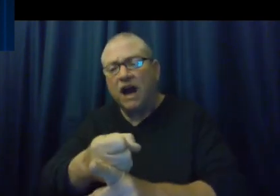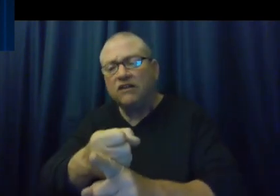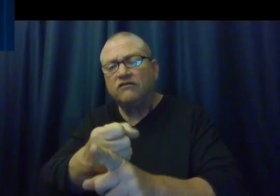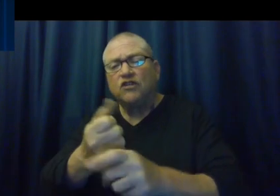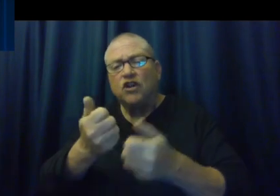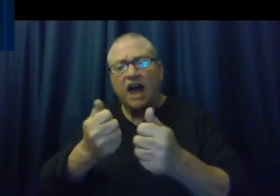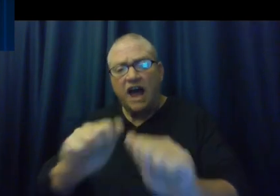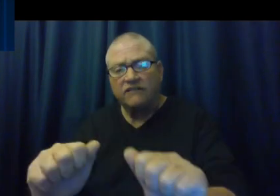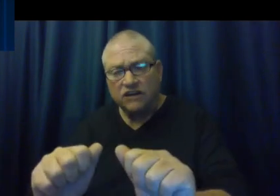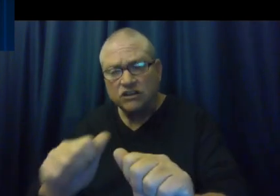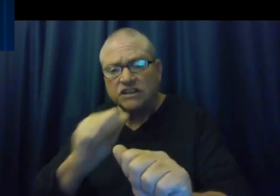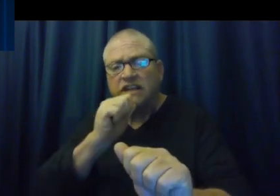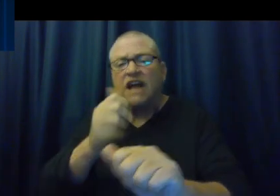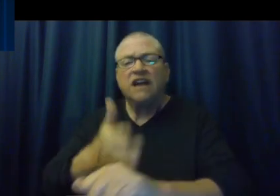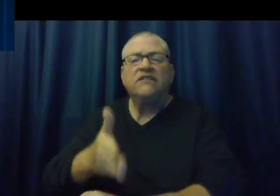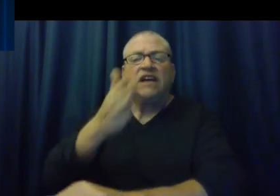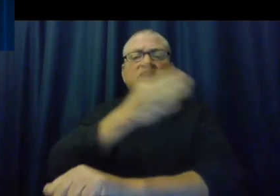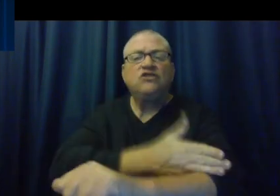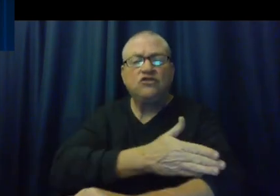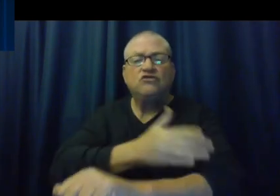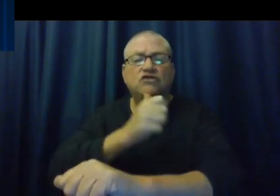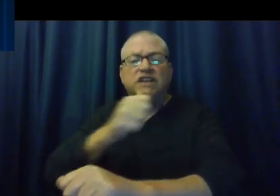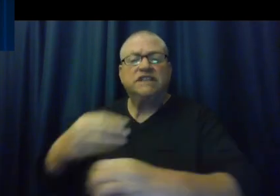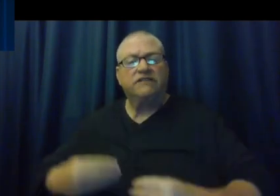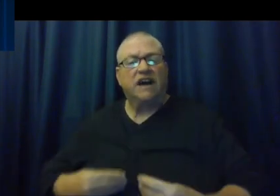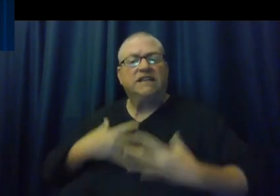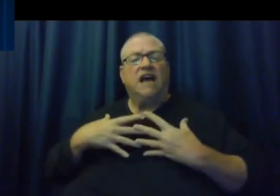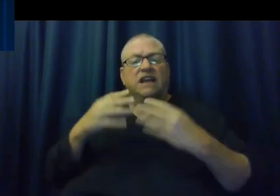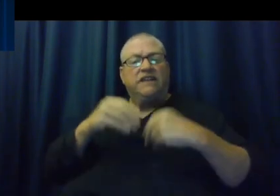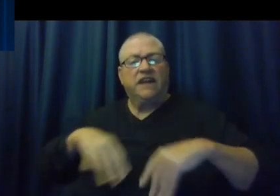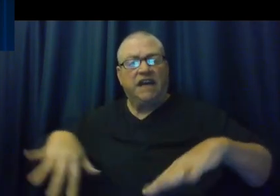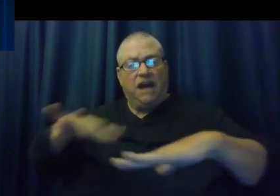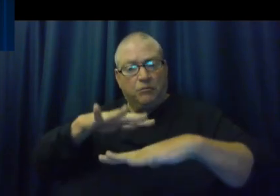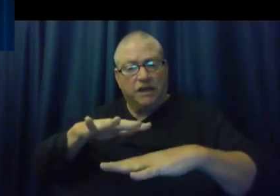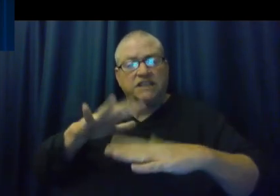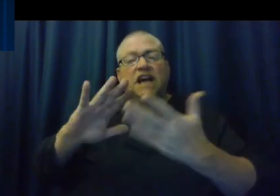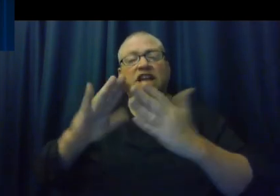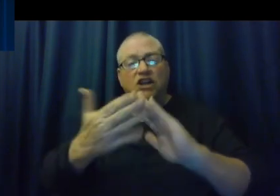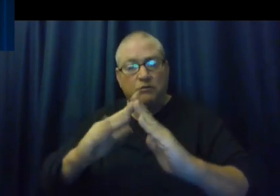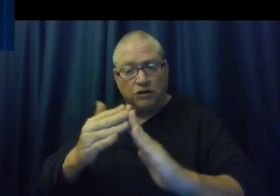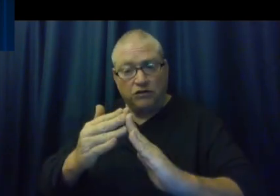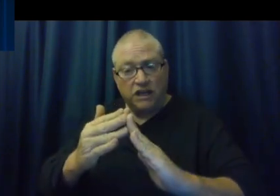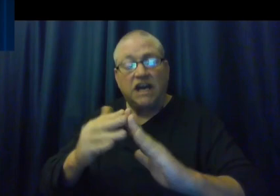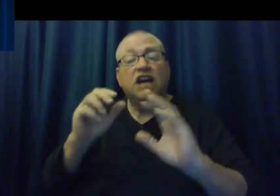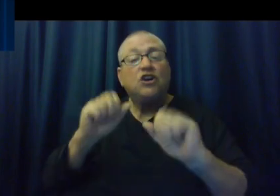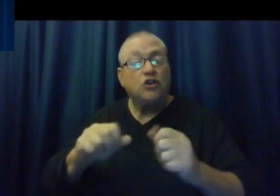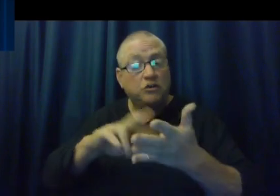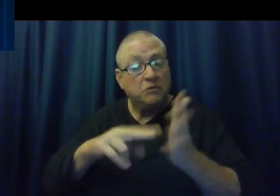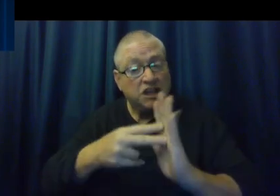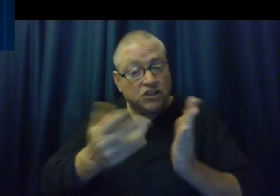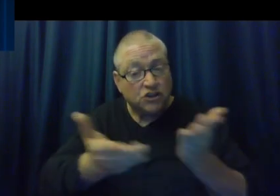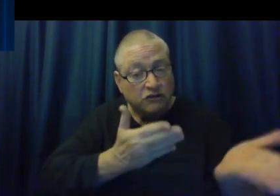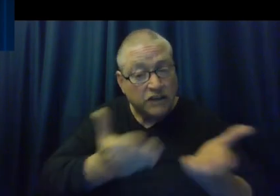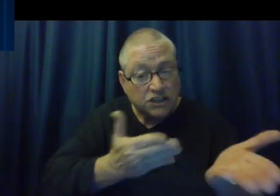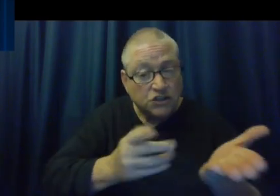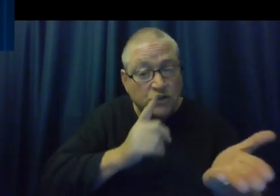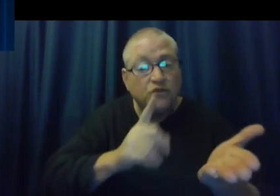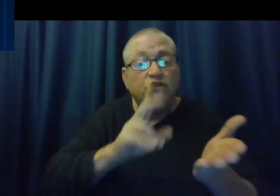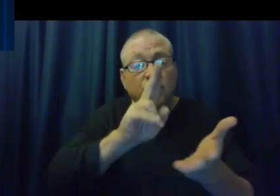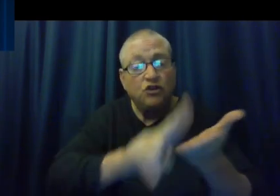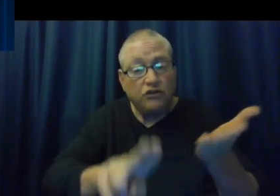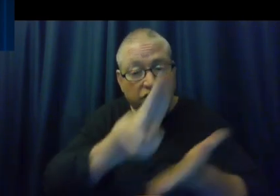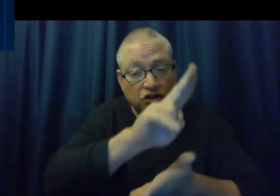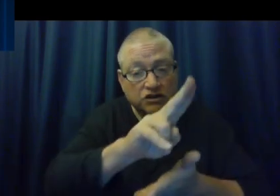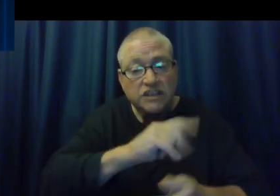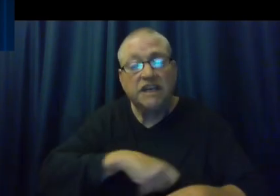have enriched the intellectual vitality of the campus and the broader community. This work may include service to the university or the